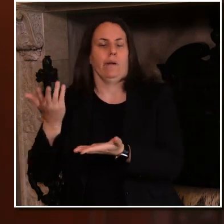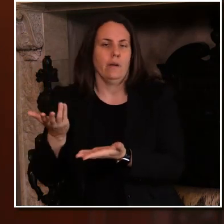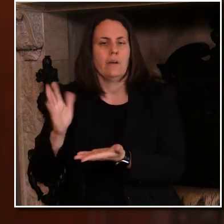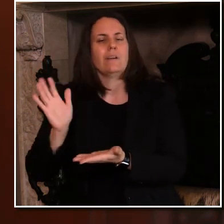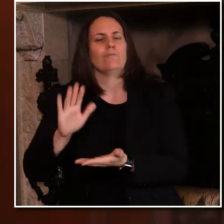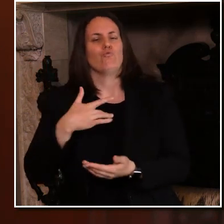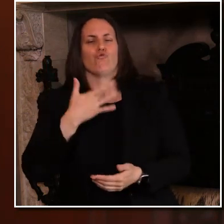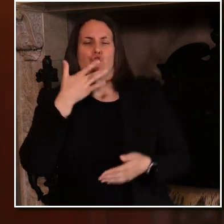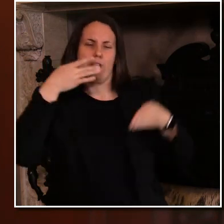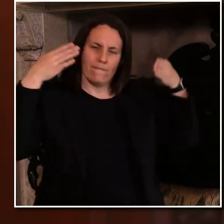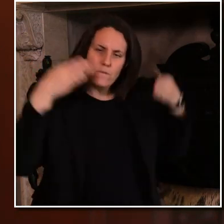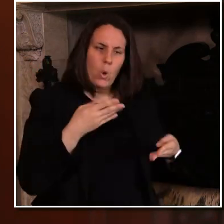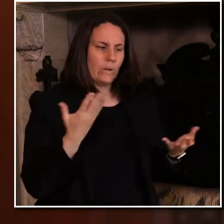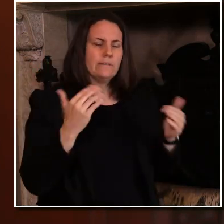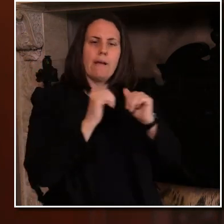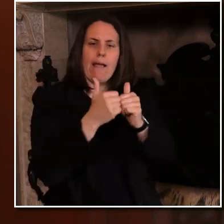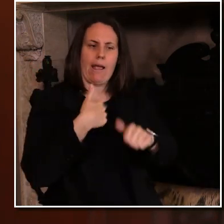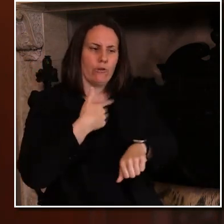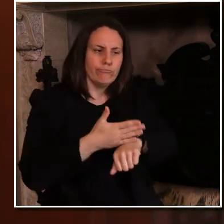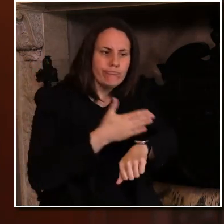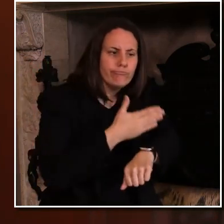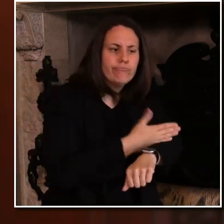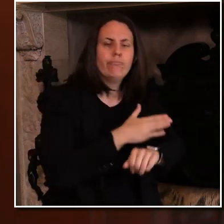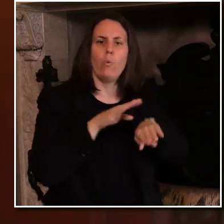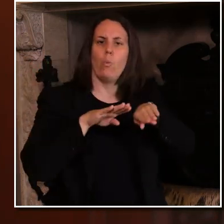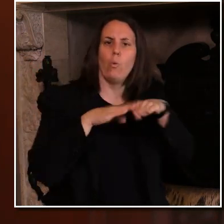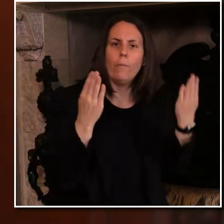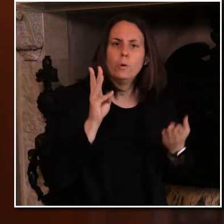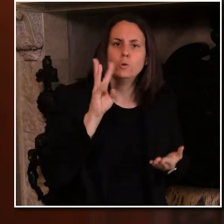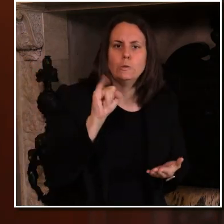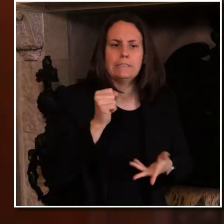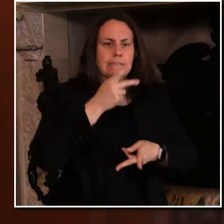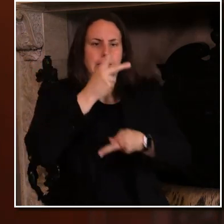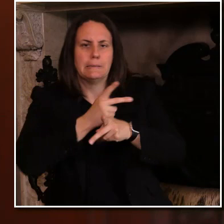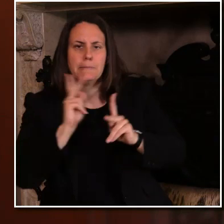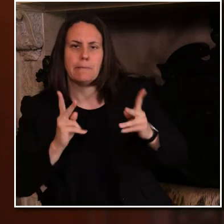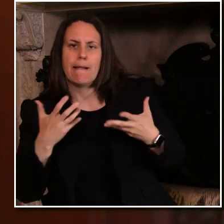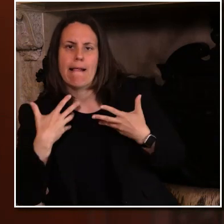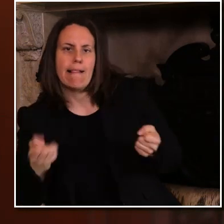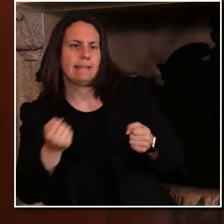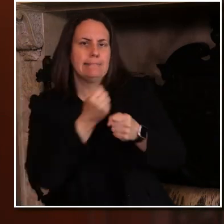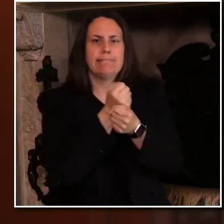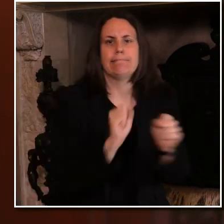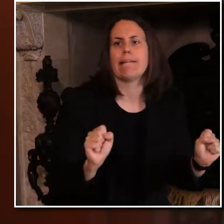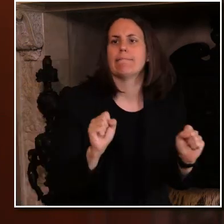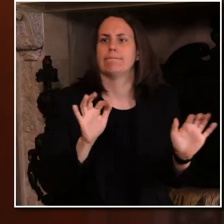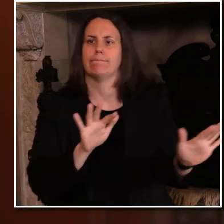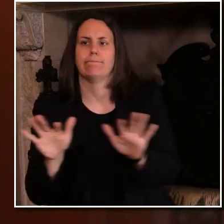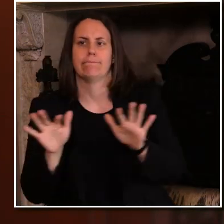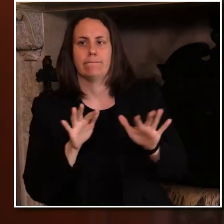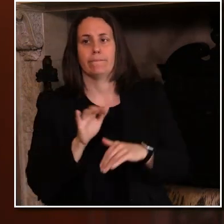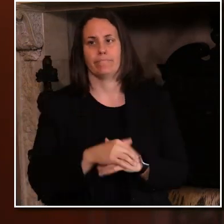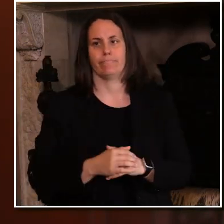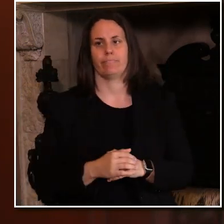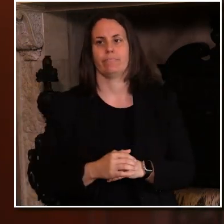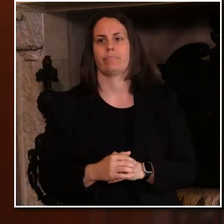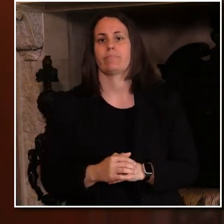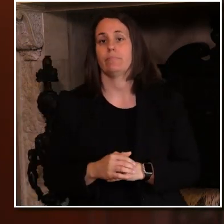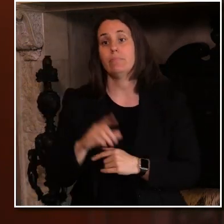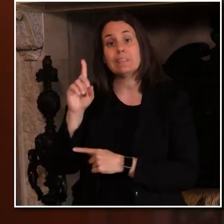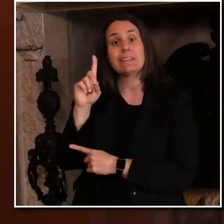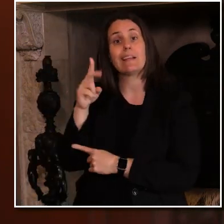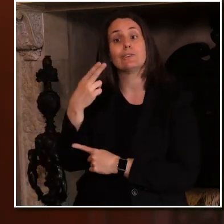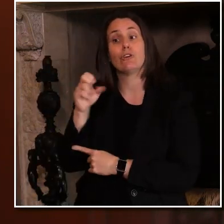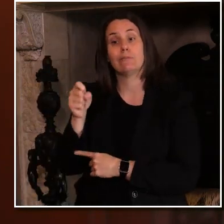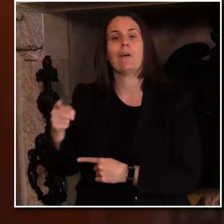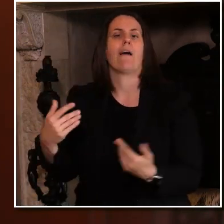why state law gives DHS the power to act quickly to stop the pandemic and save lives. I'm ready to put this silly